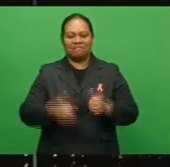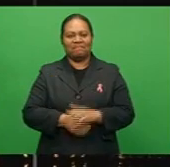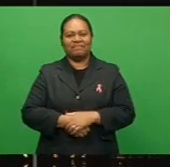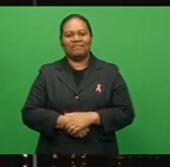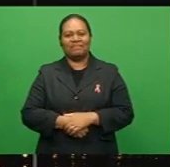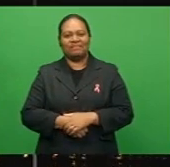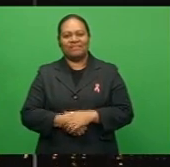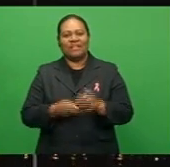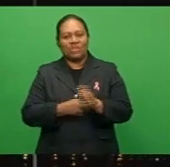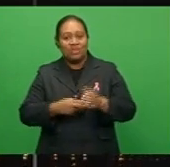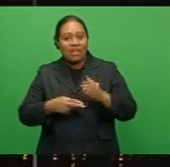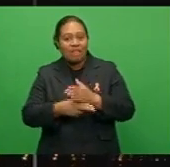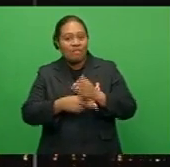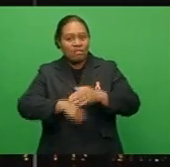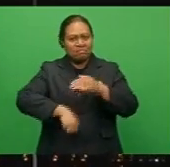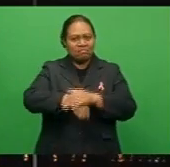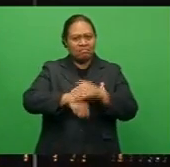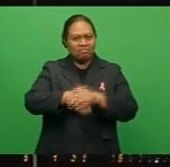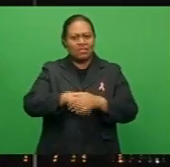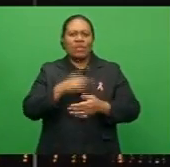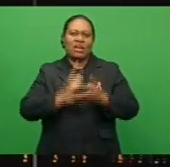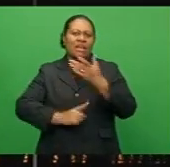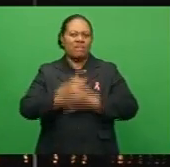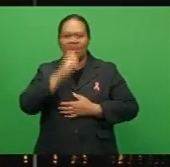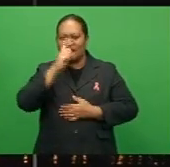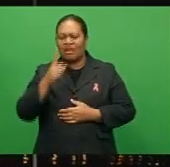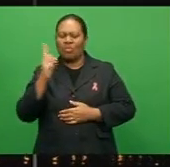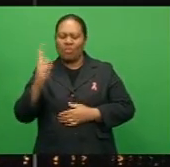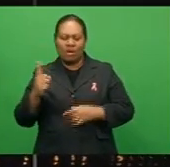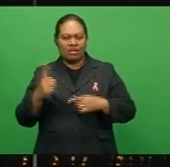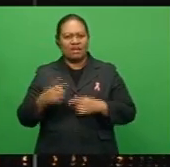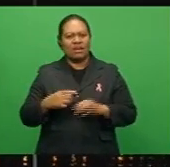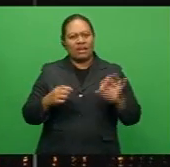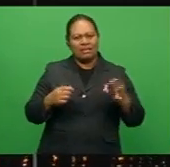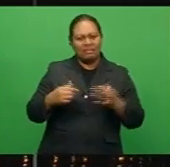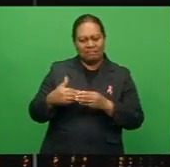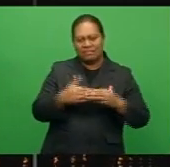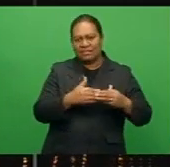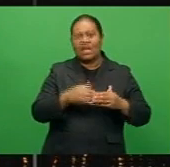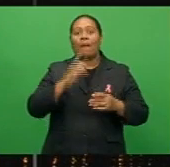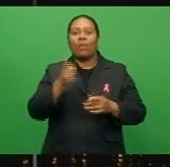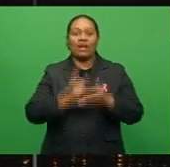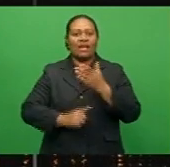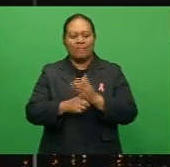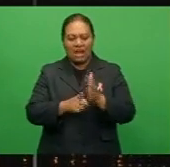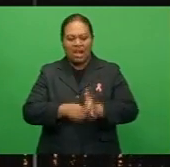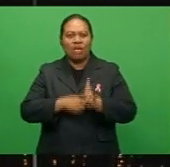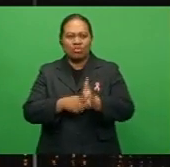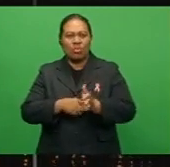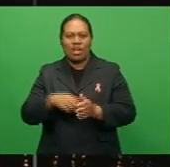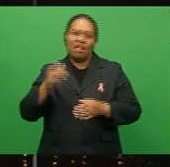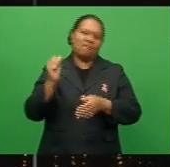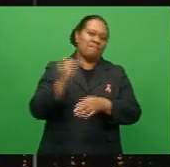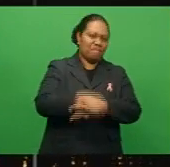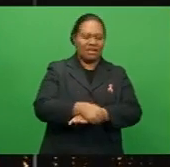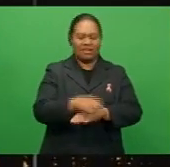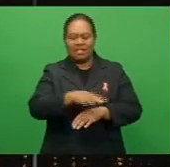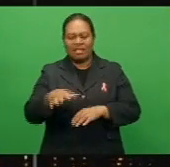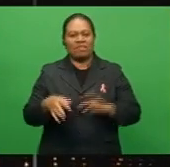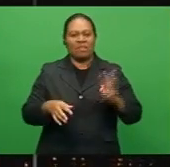puzzles together, and the outcome is on the field. Defending Skipper Cup champion Suva will play Namosi